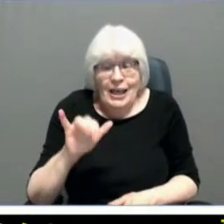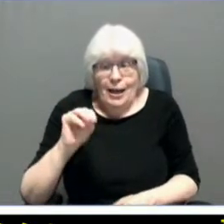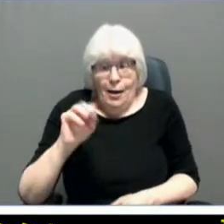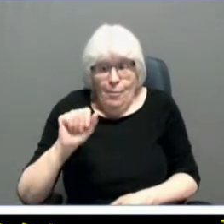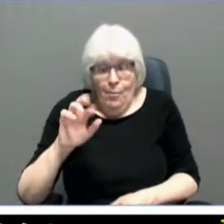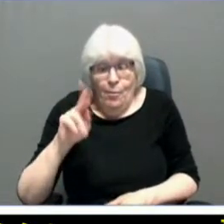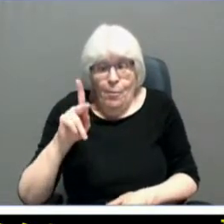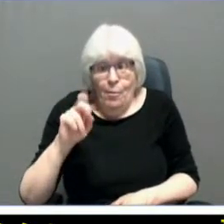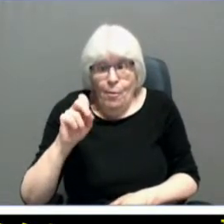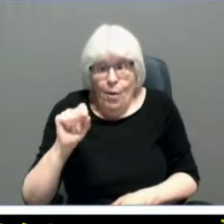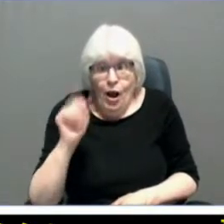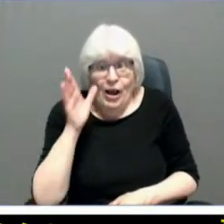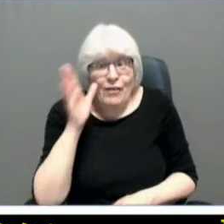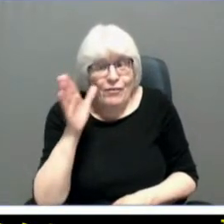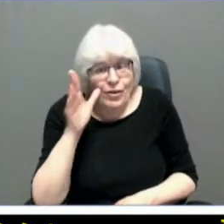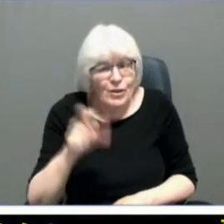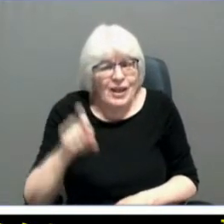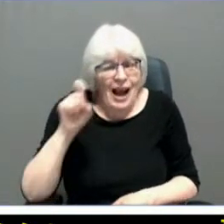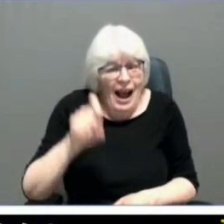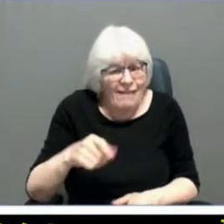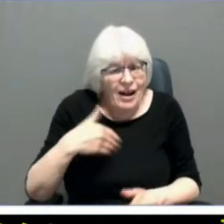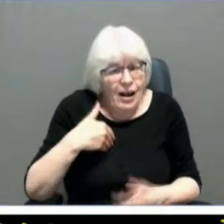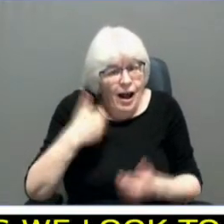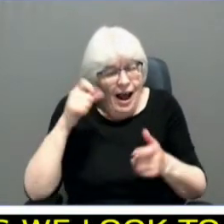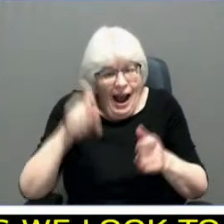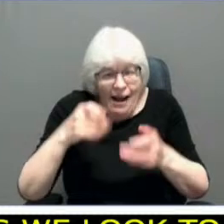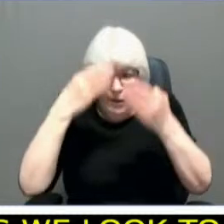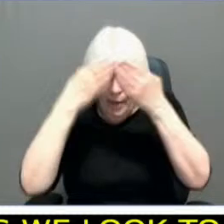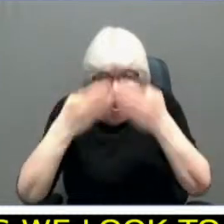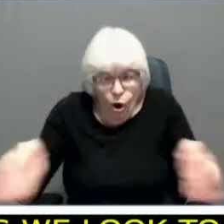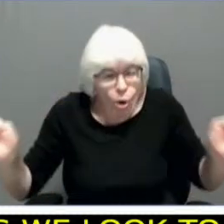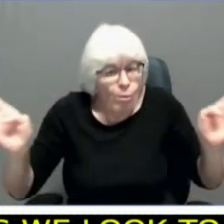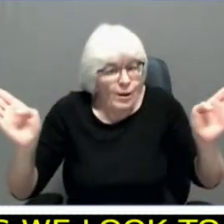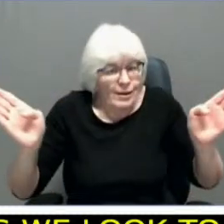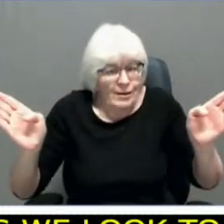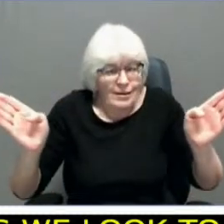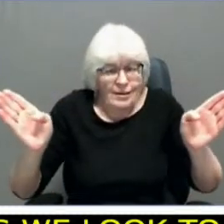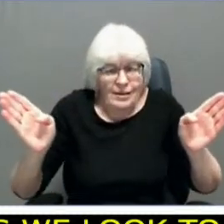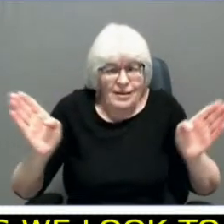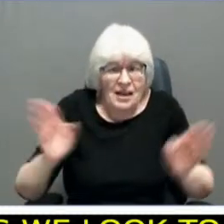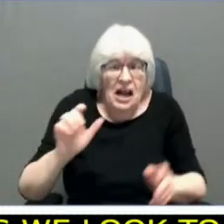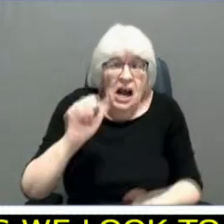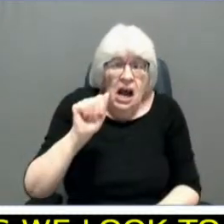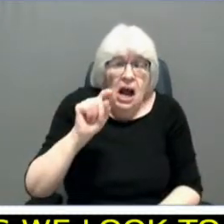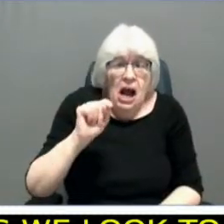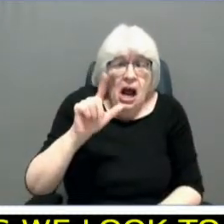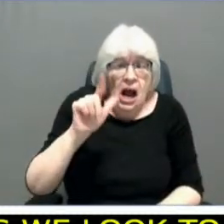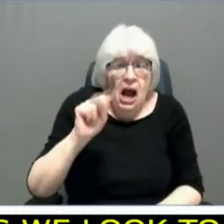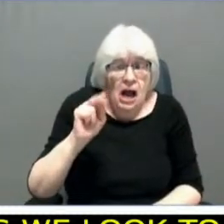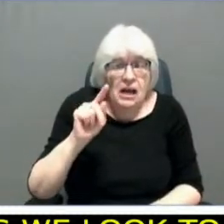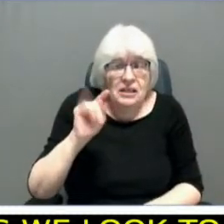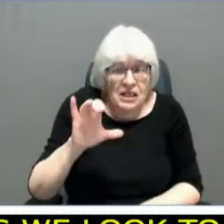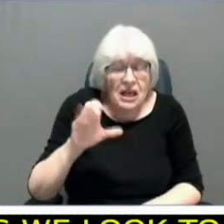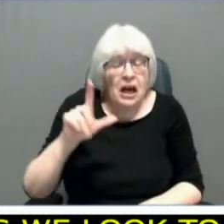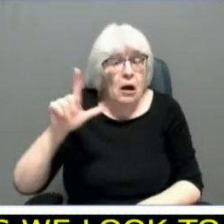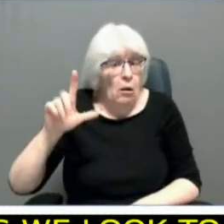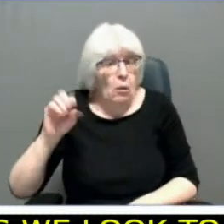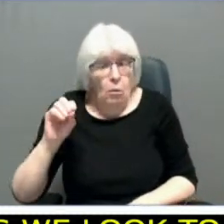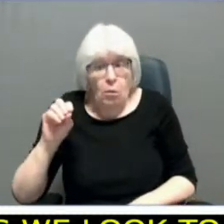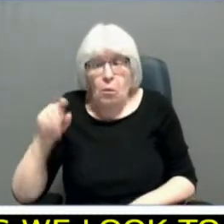other alternatives other than save the Atlantic Loop, and to Premier's